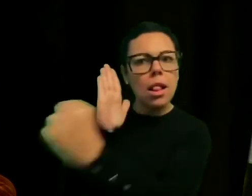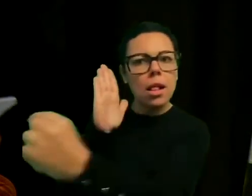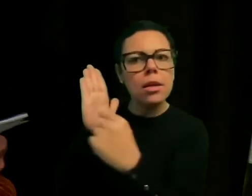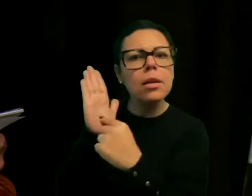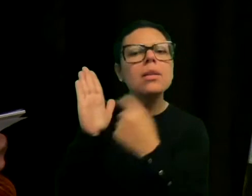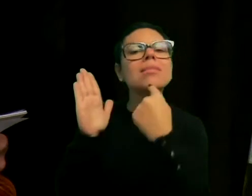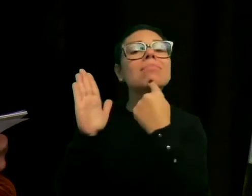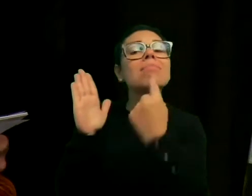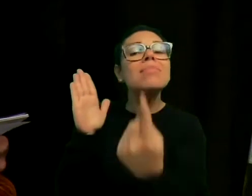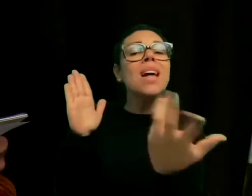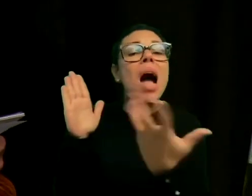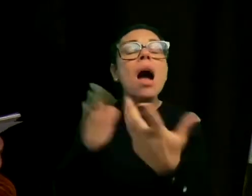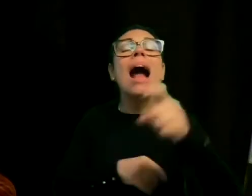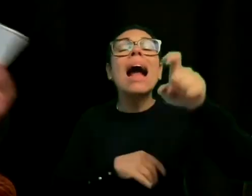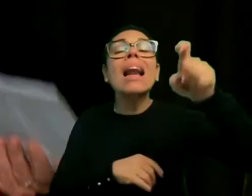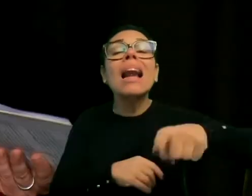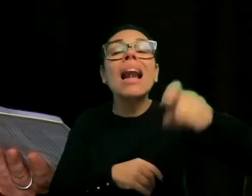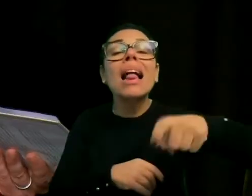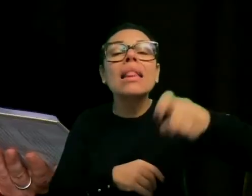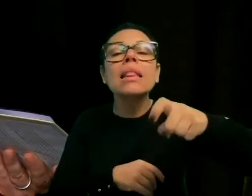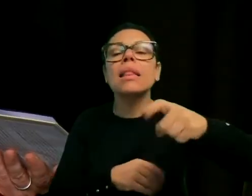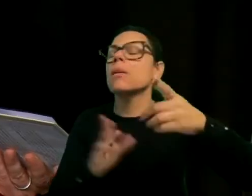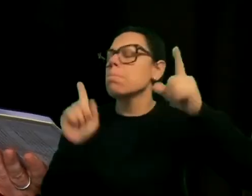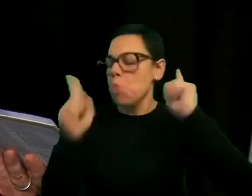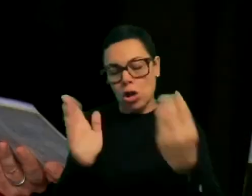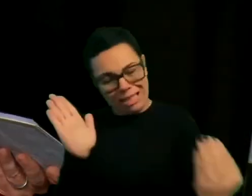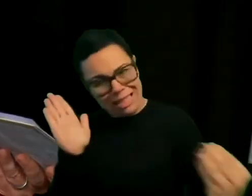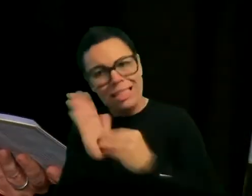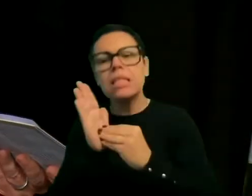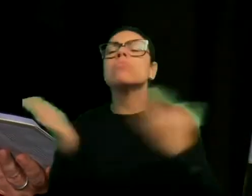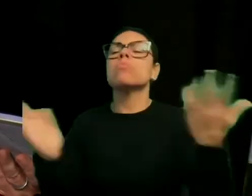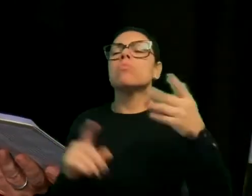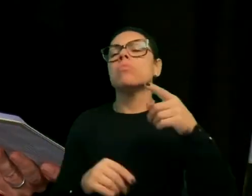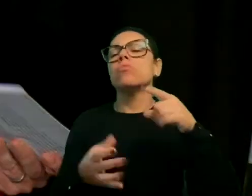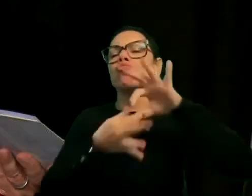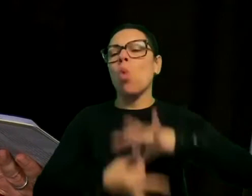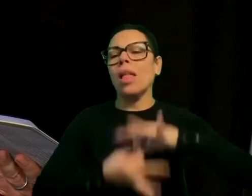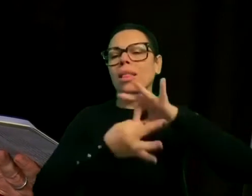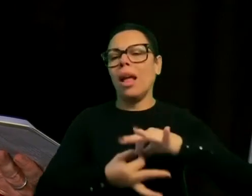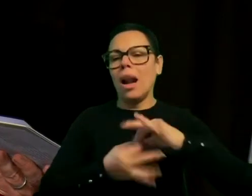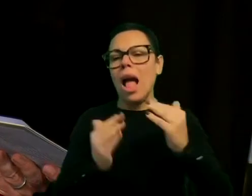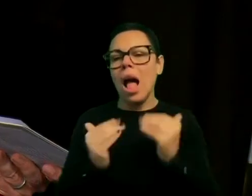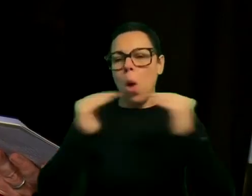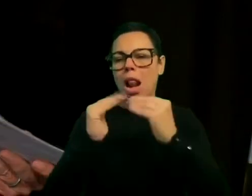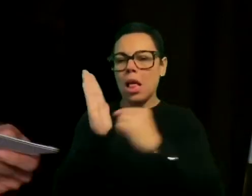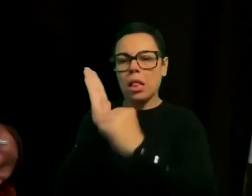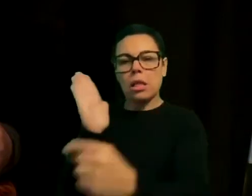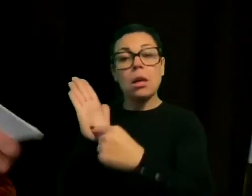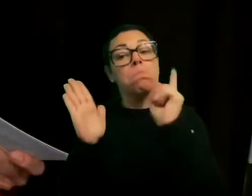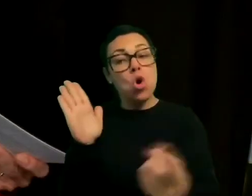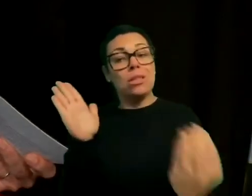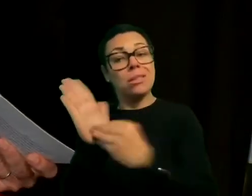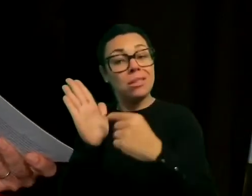gender perspective. So it's not because it's a legal obligation that people actually